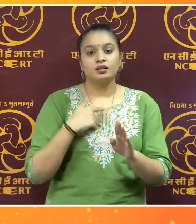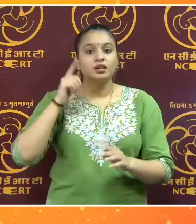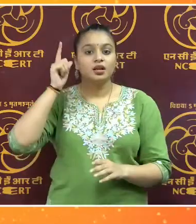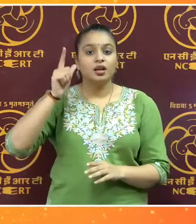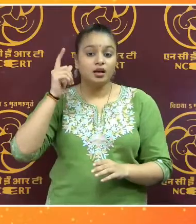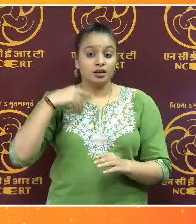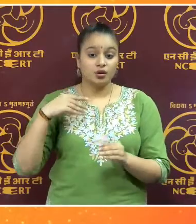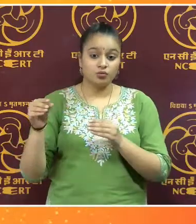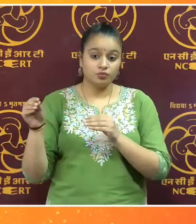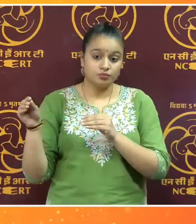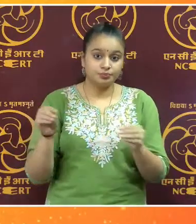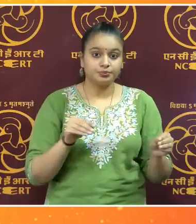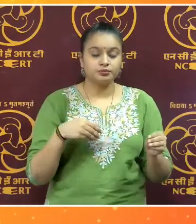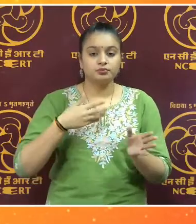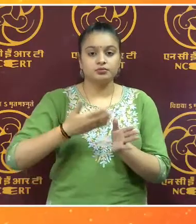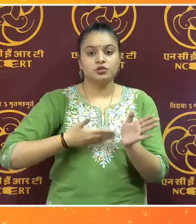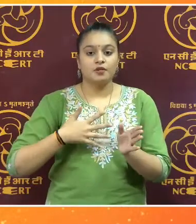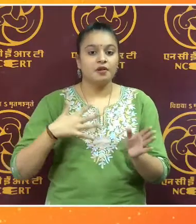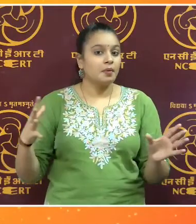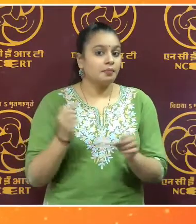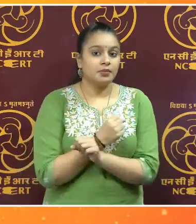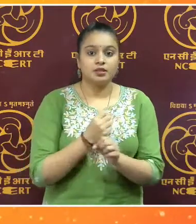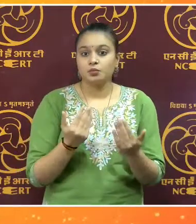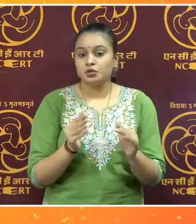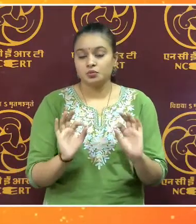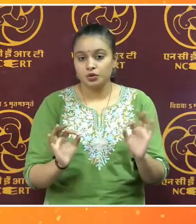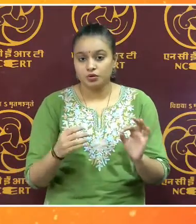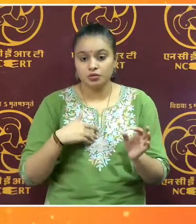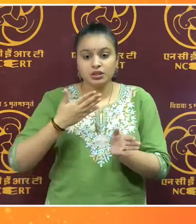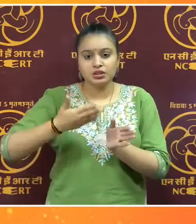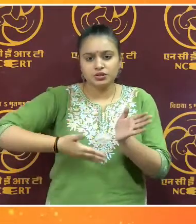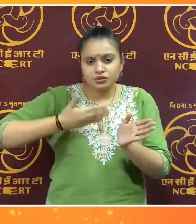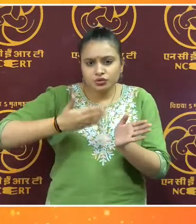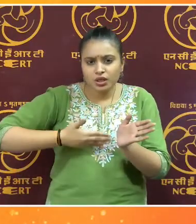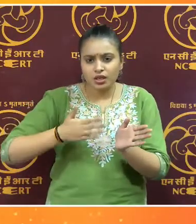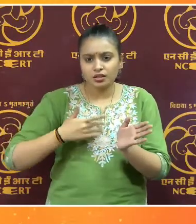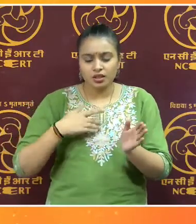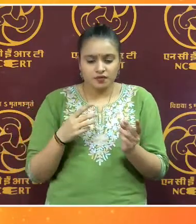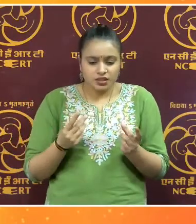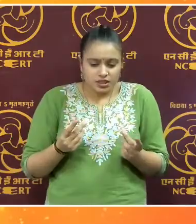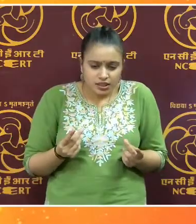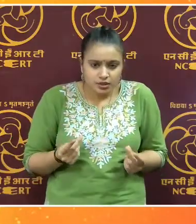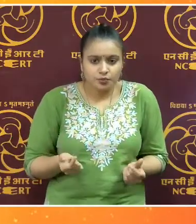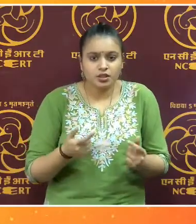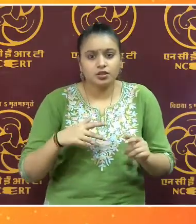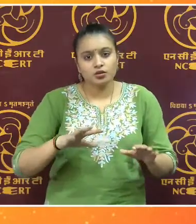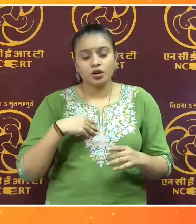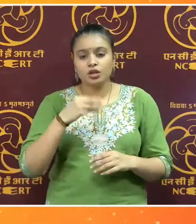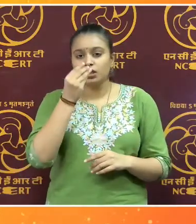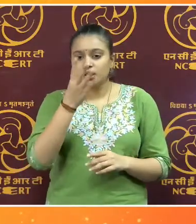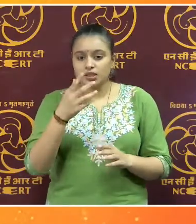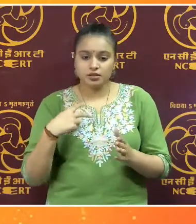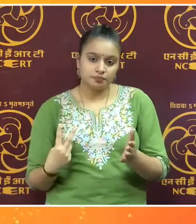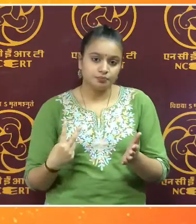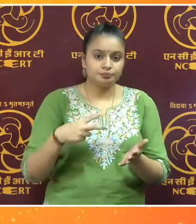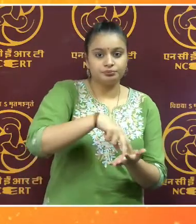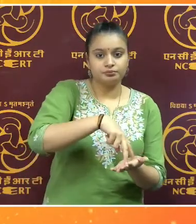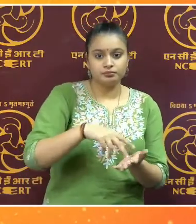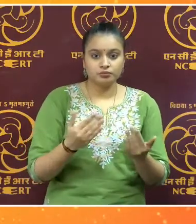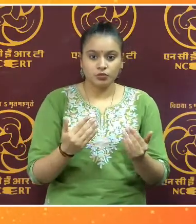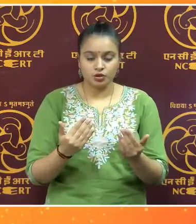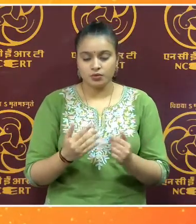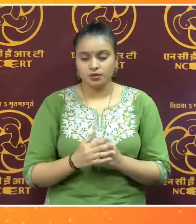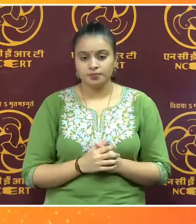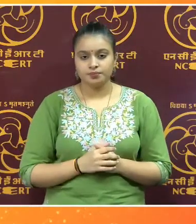started moving and I can't afford to miss it. The train has still to pick up speed and I should be easily able to jump into one of the